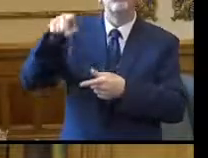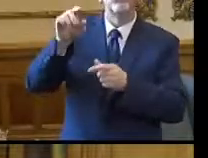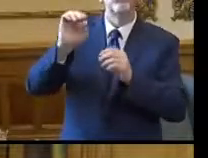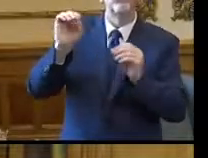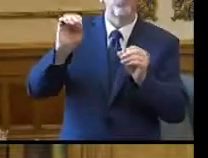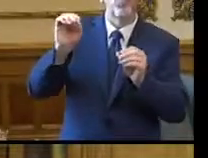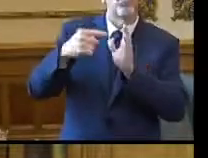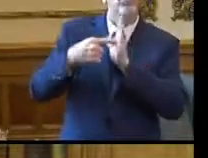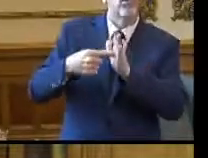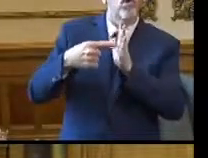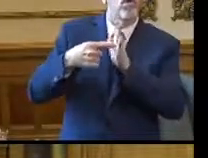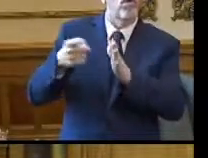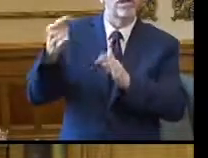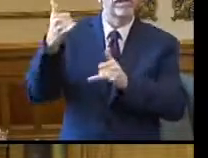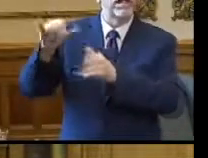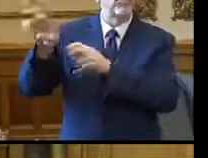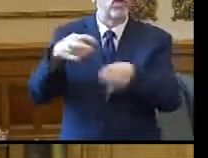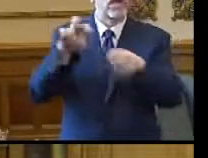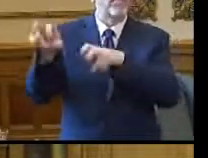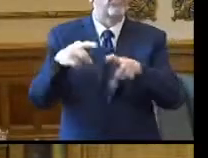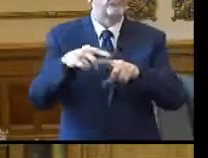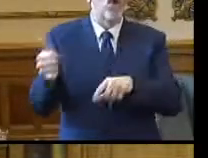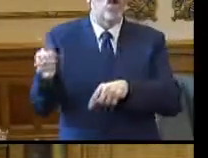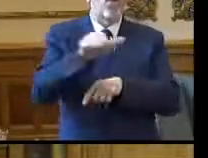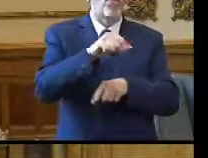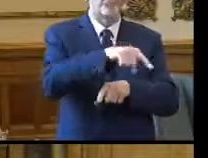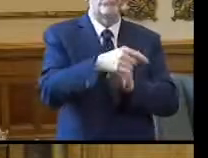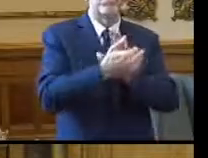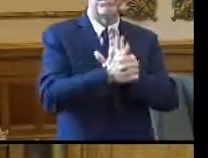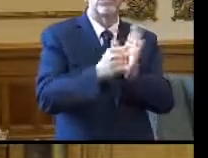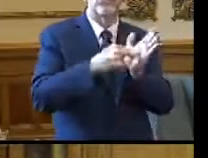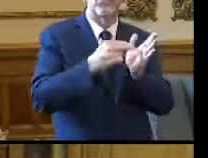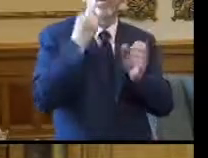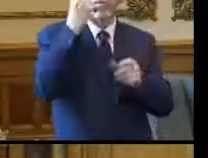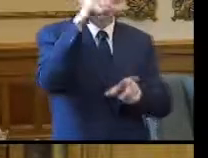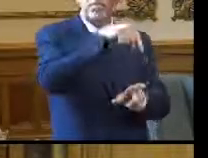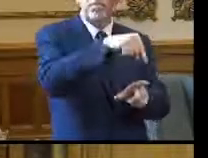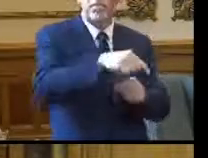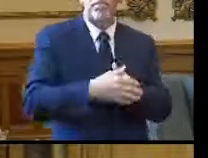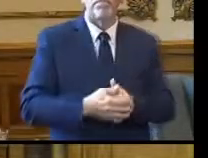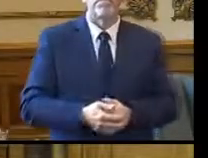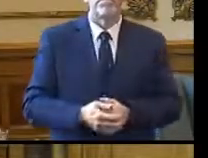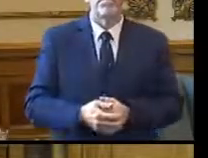residents from this part of the facility to another skilled nursing facility.